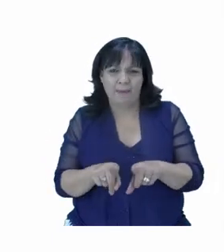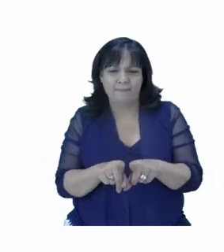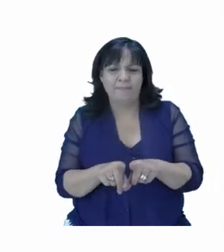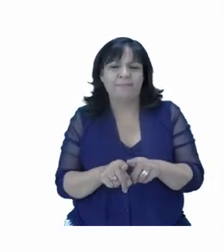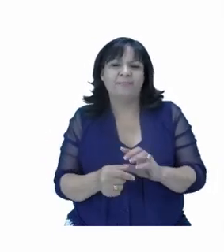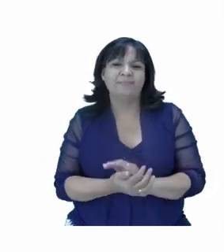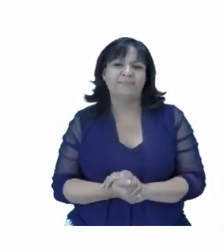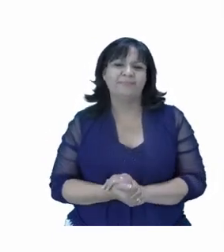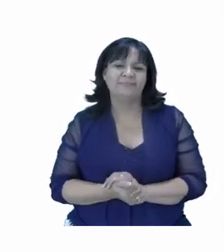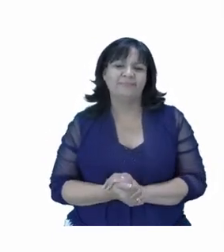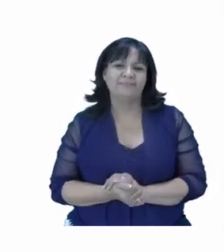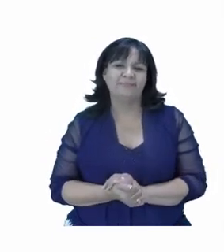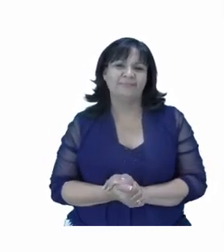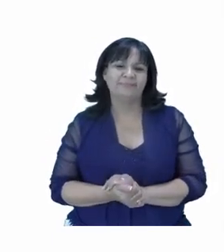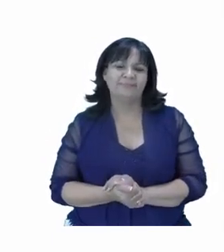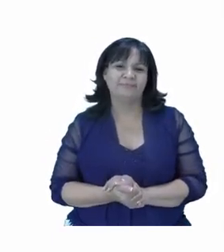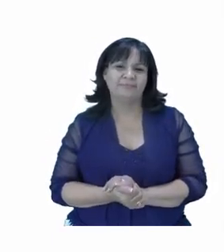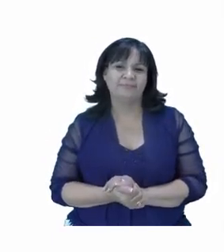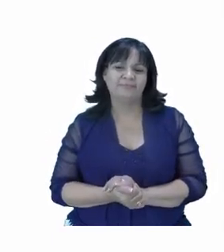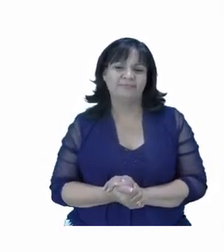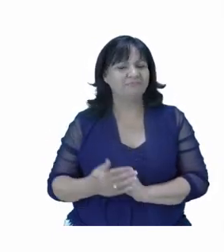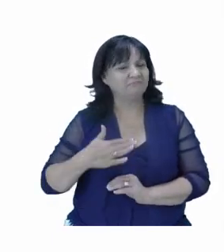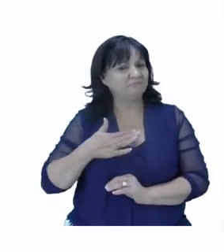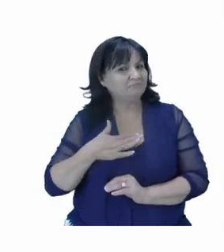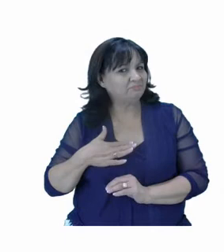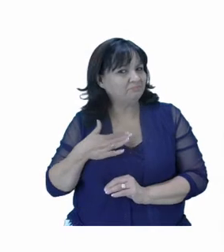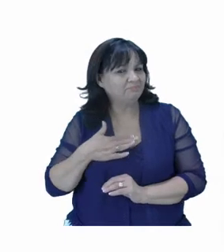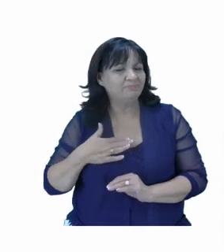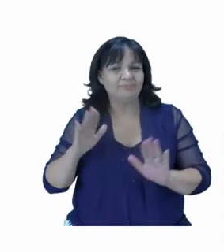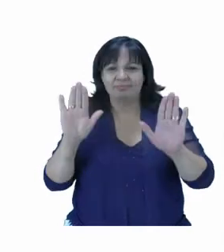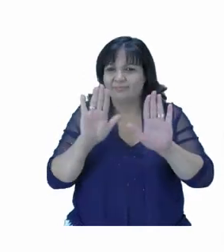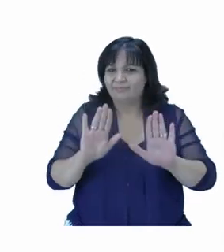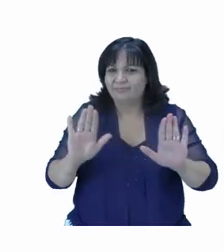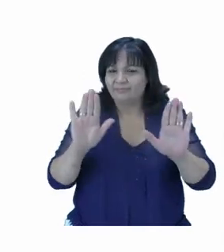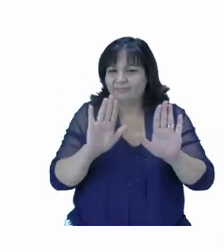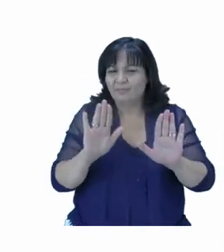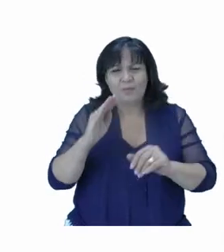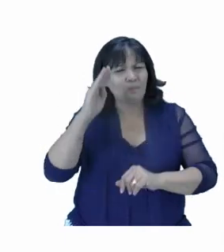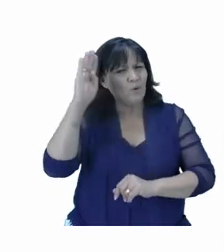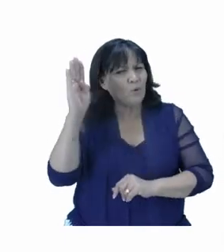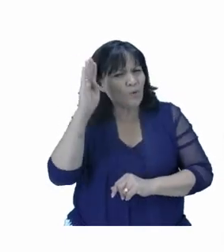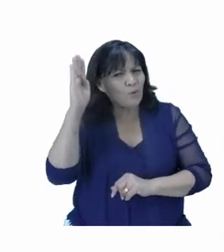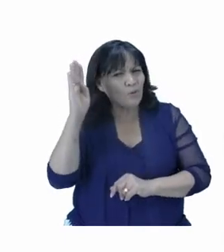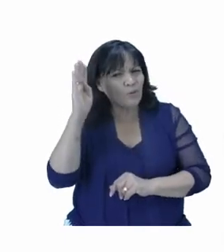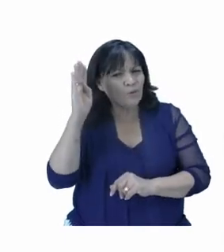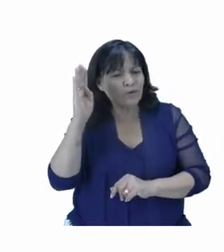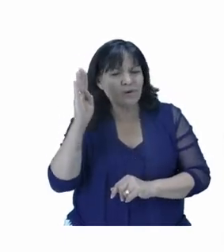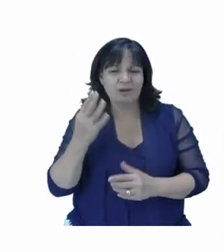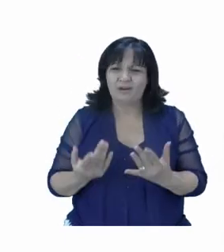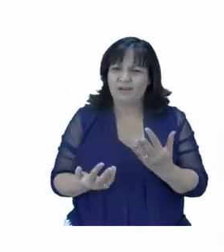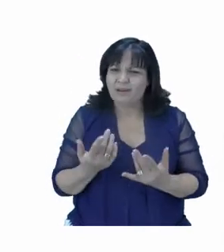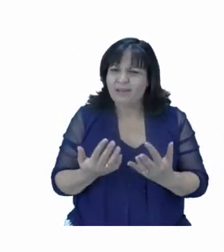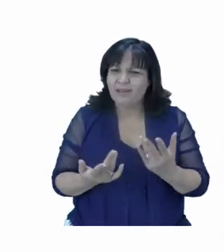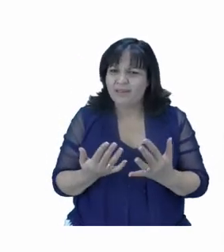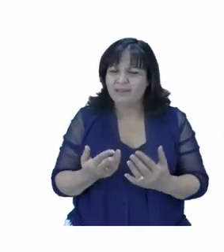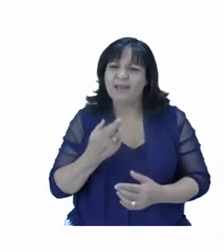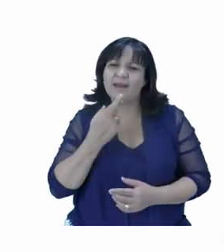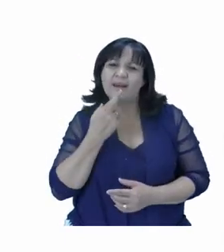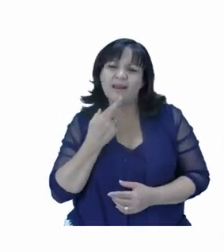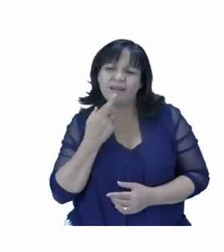So you are going to use your favorite color. It can be blue, green,